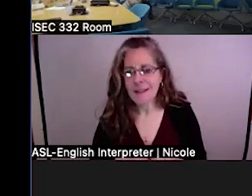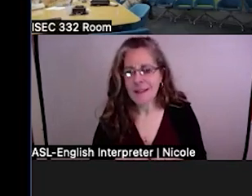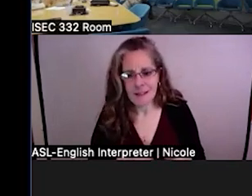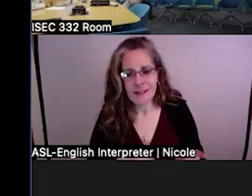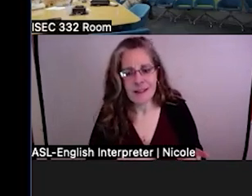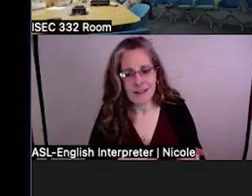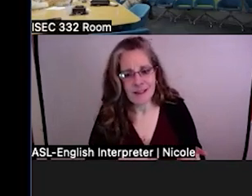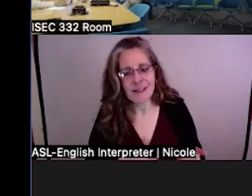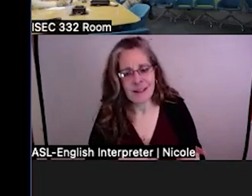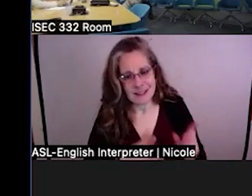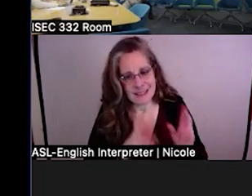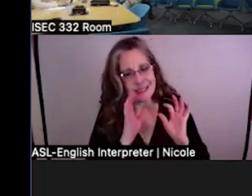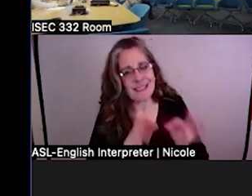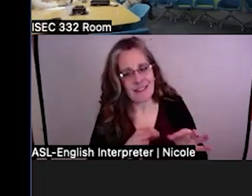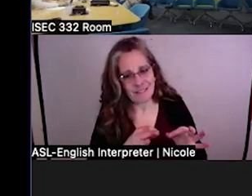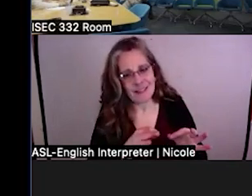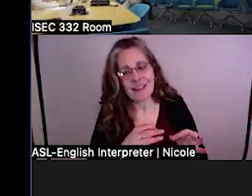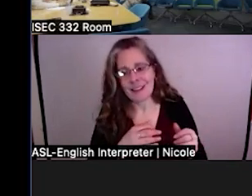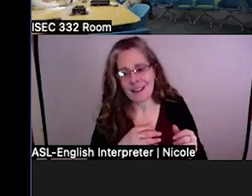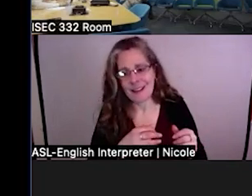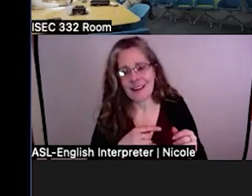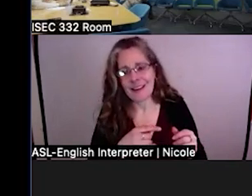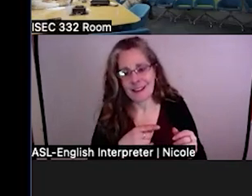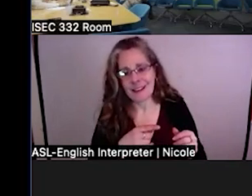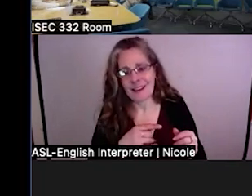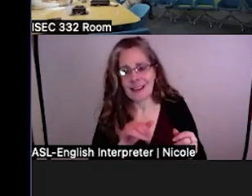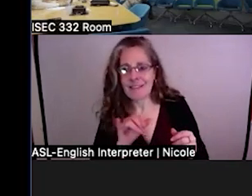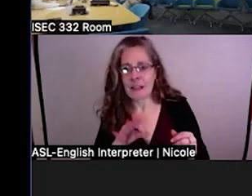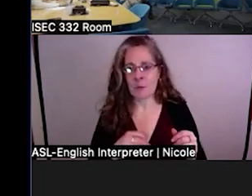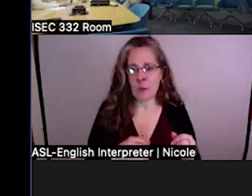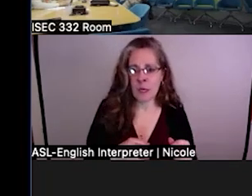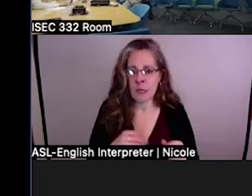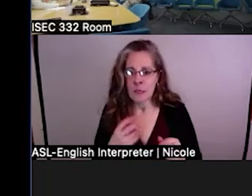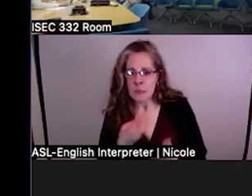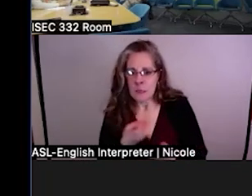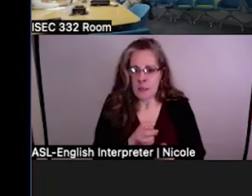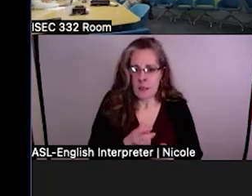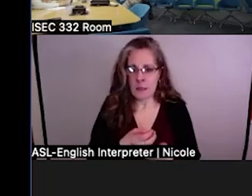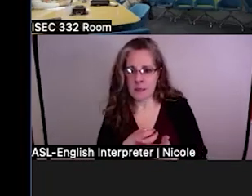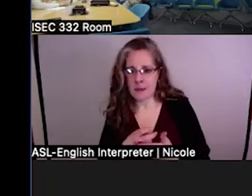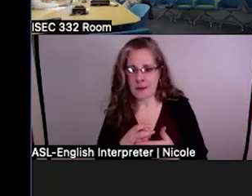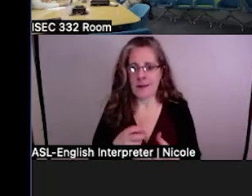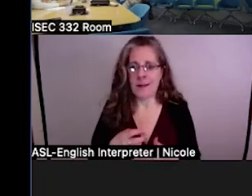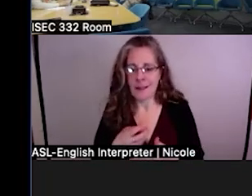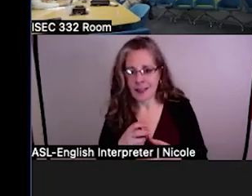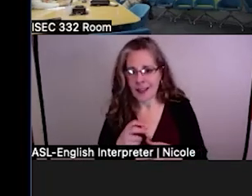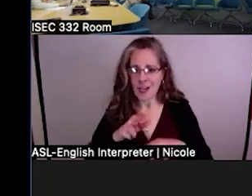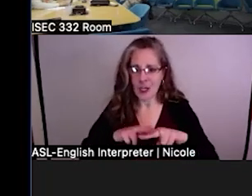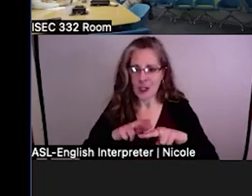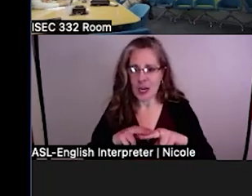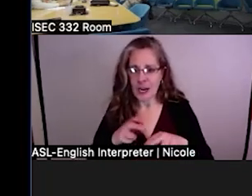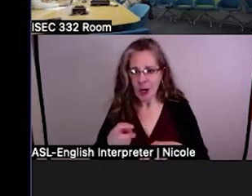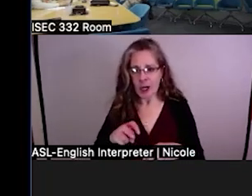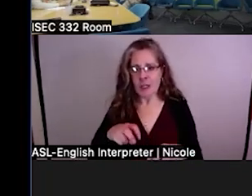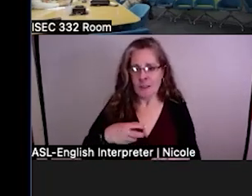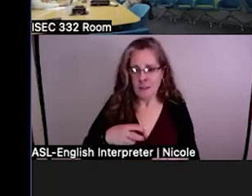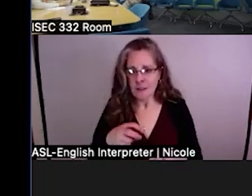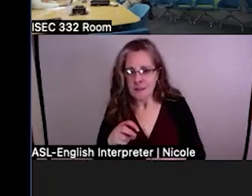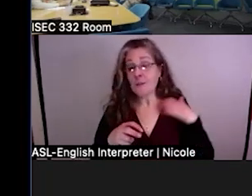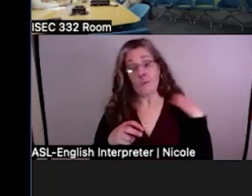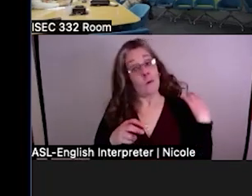You definitely have stim probably yourself, like even if we jiggle our chair back and forth, like I see Oh, Mary 100%. doing. Sometimes I knit.